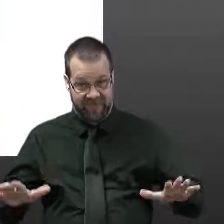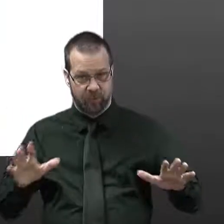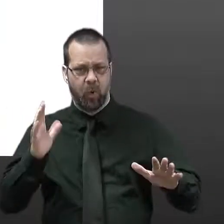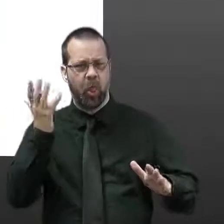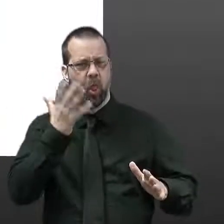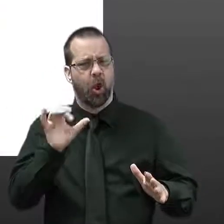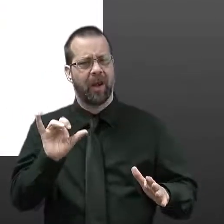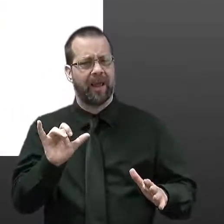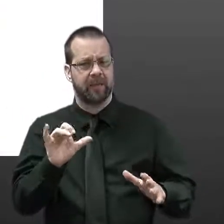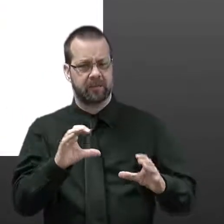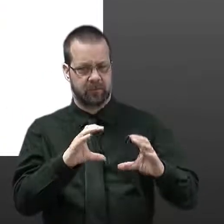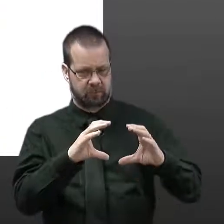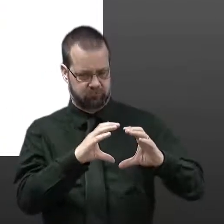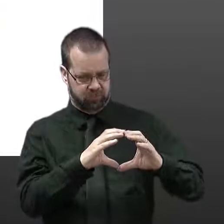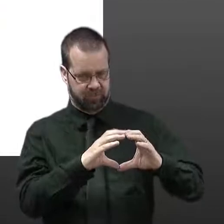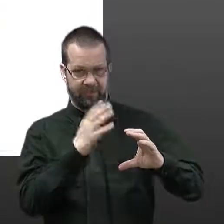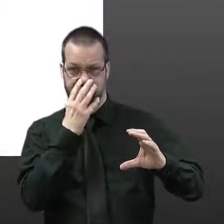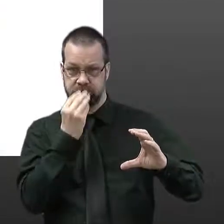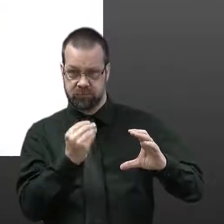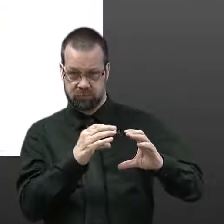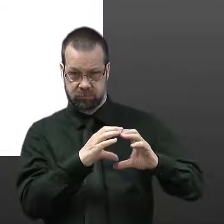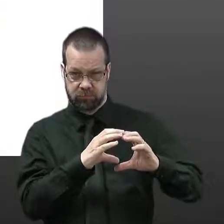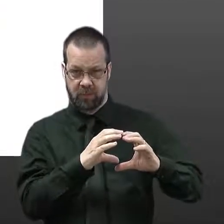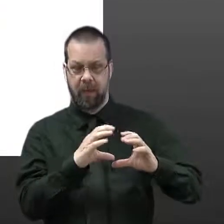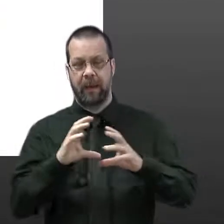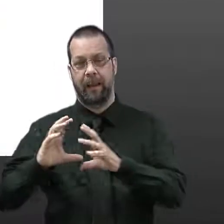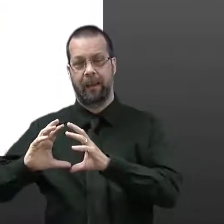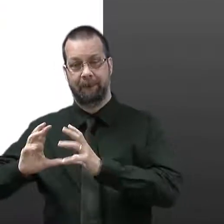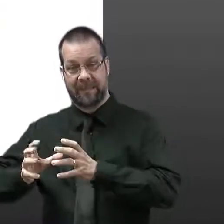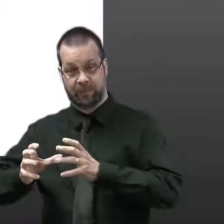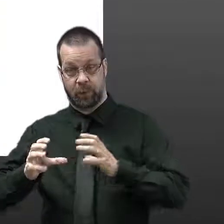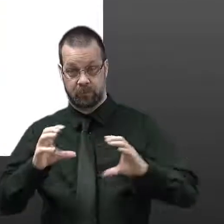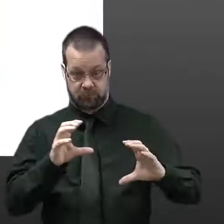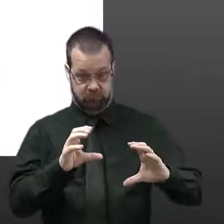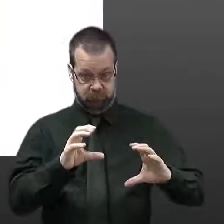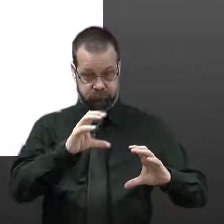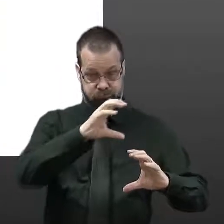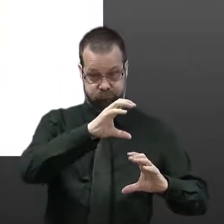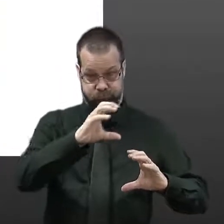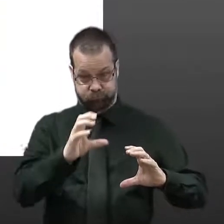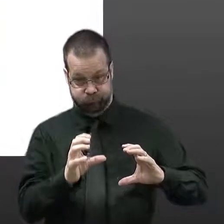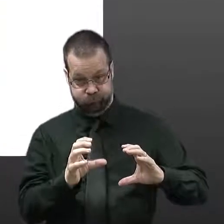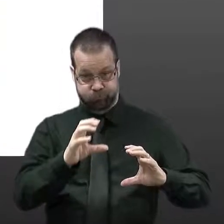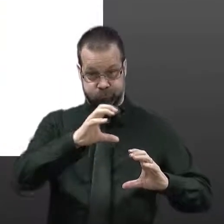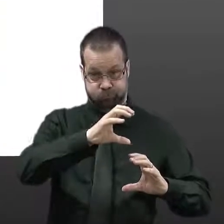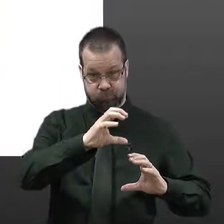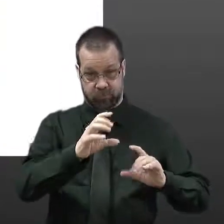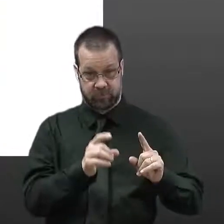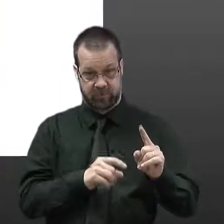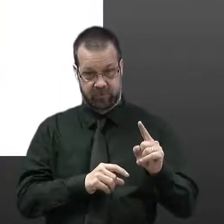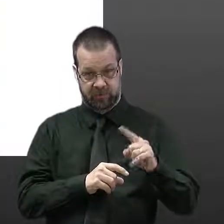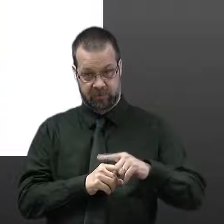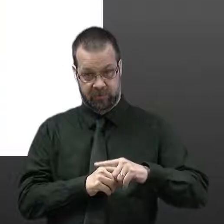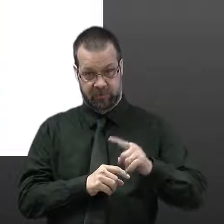like when you're done going through all of the steps of code. So you can change the angle